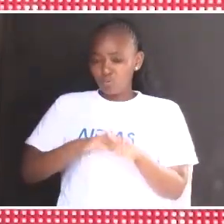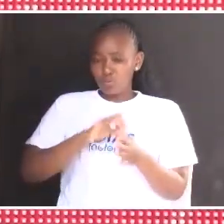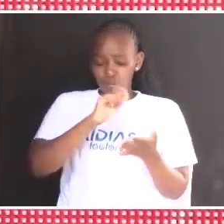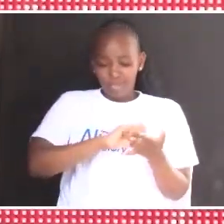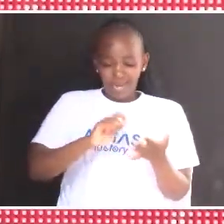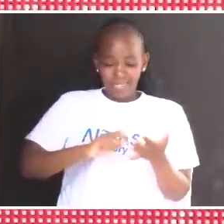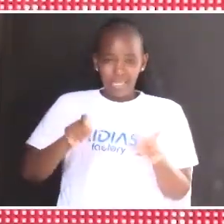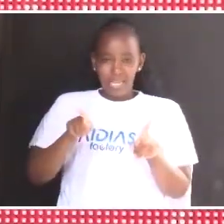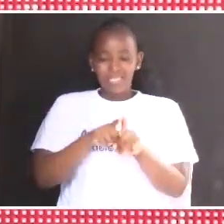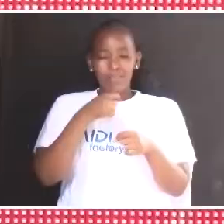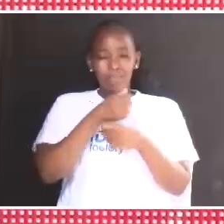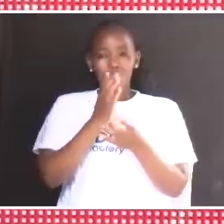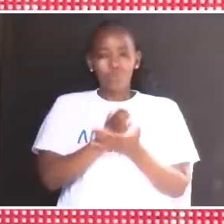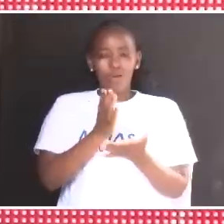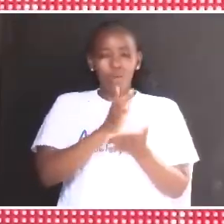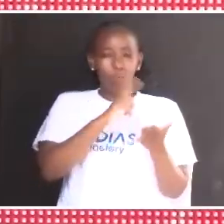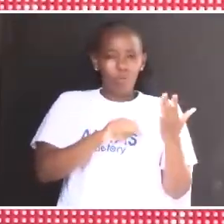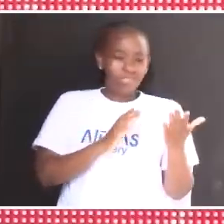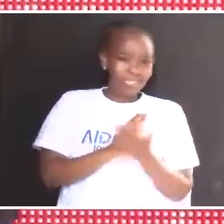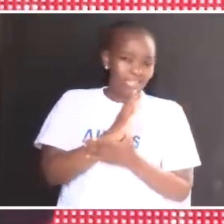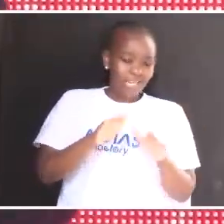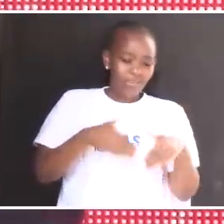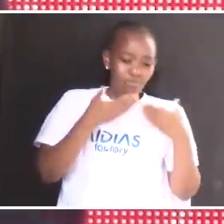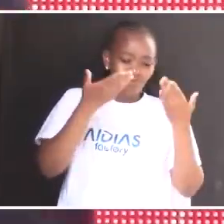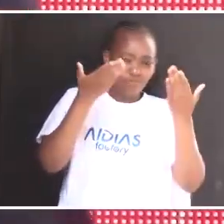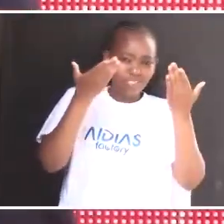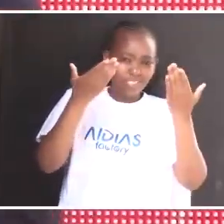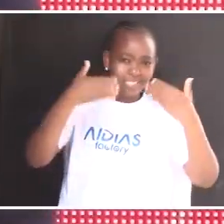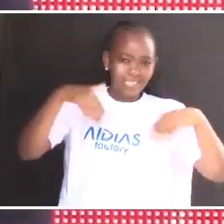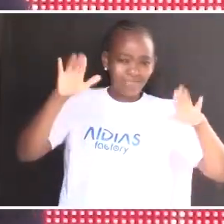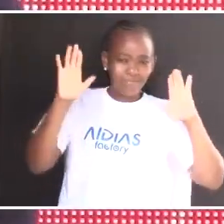down and ensure what rights are you giving each